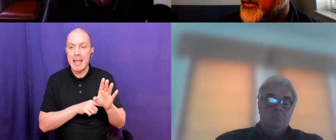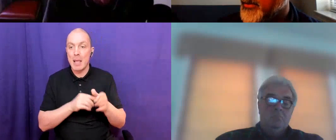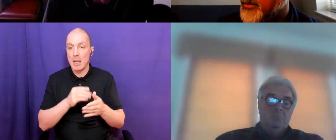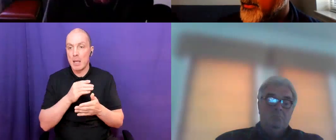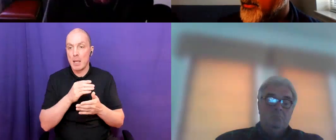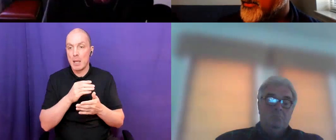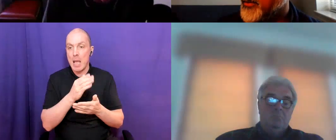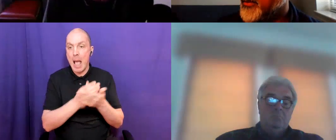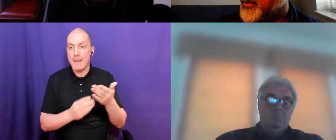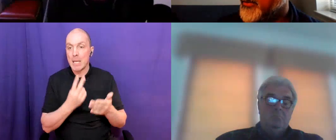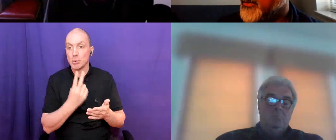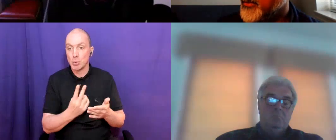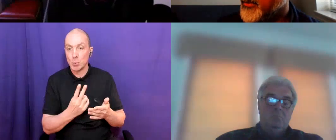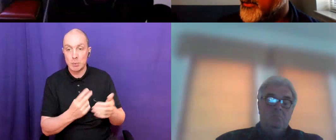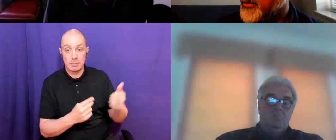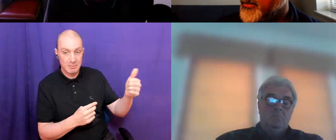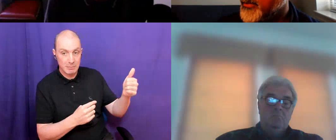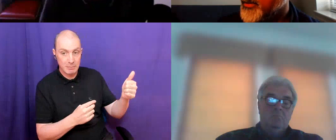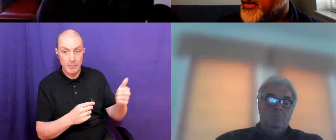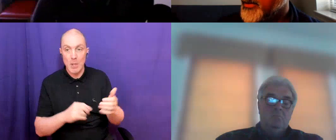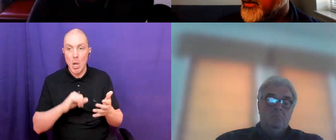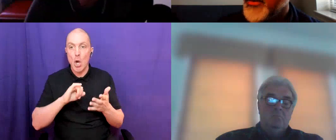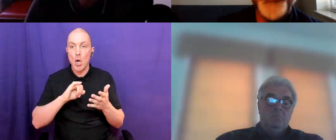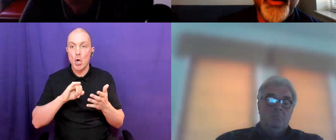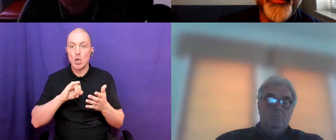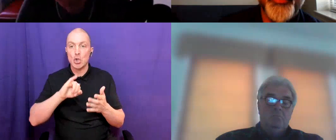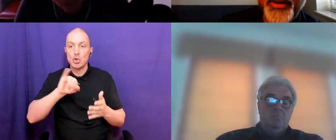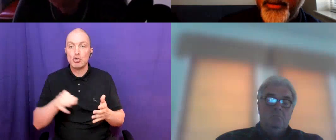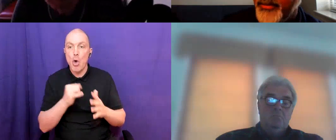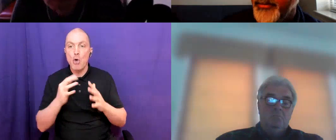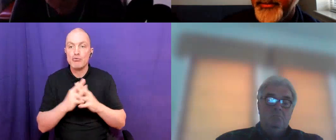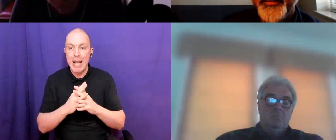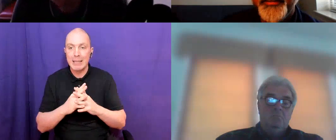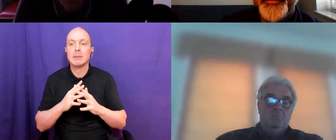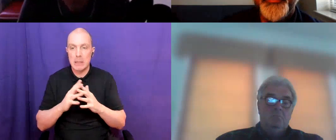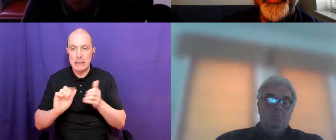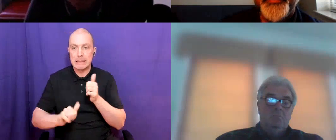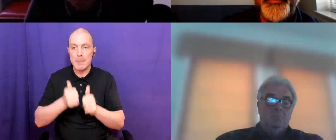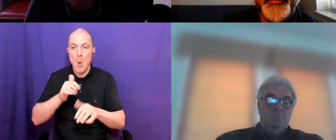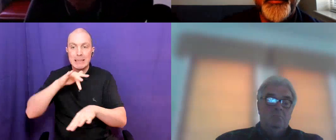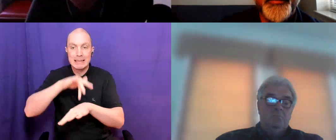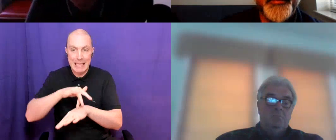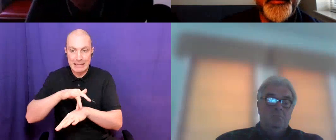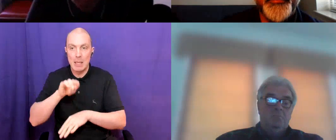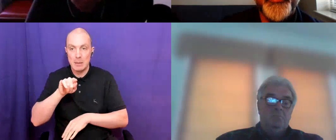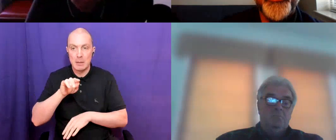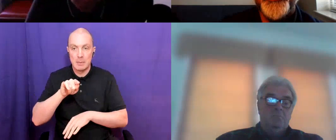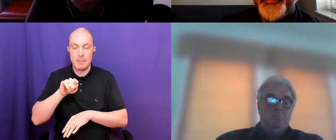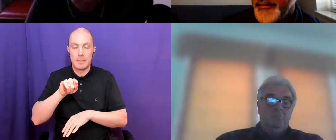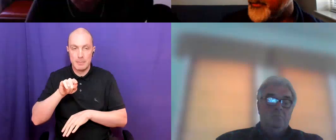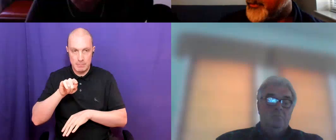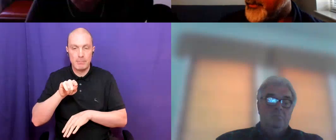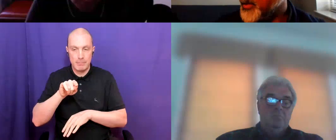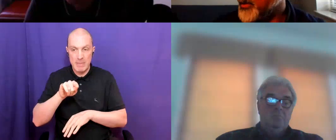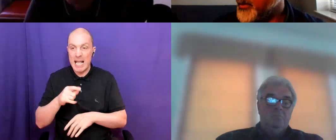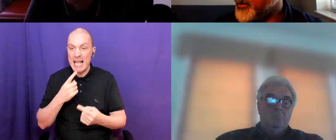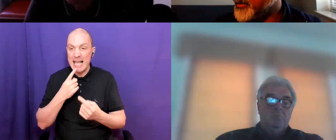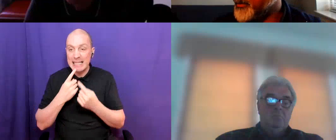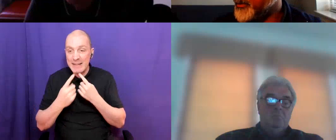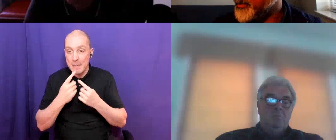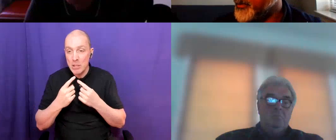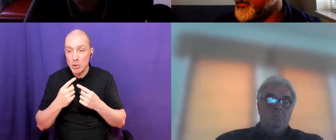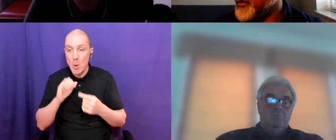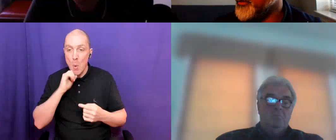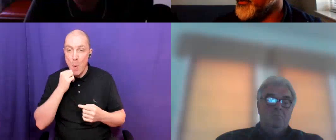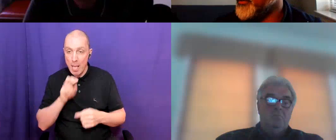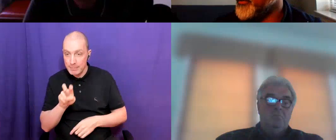John Wright Sports Centre. It's in the actual count venue itself. And again, details of that will be in the note from this session. So I was